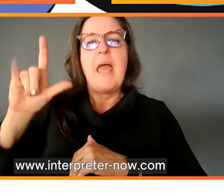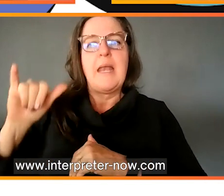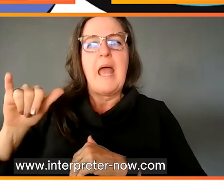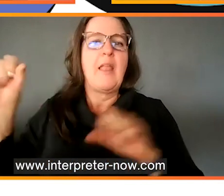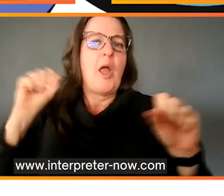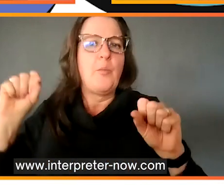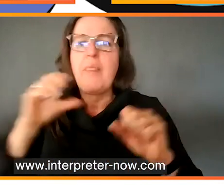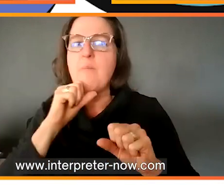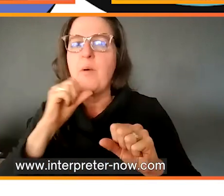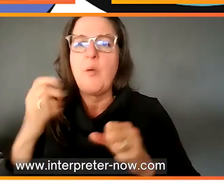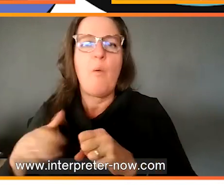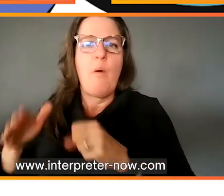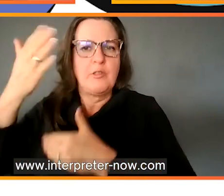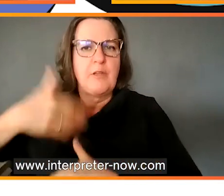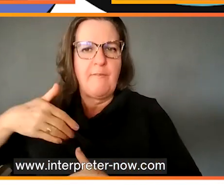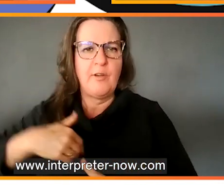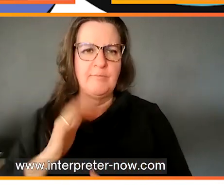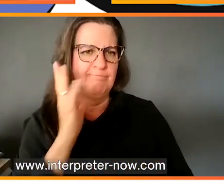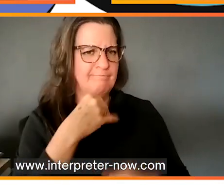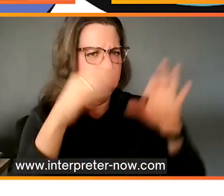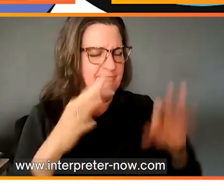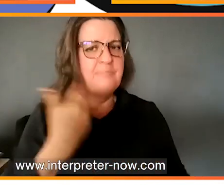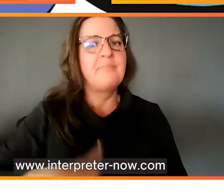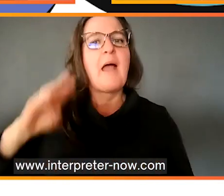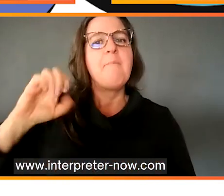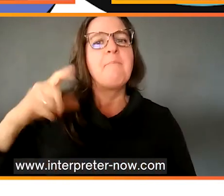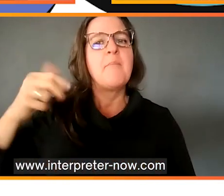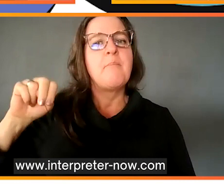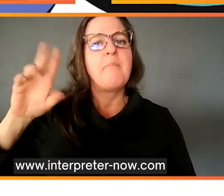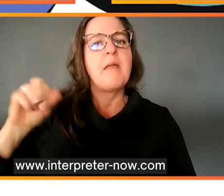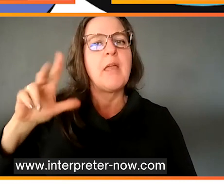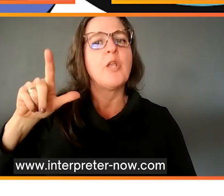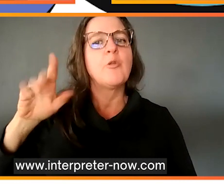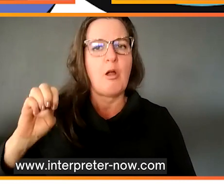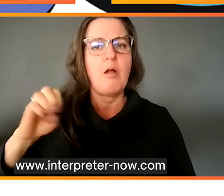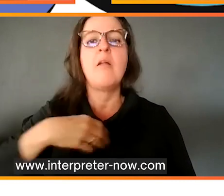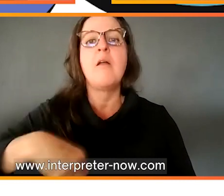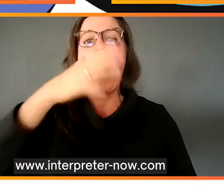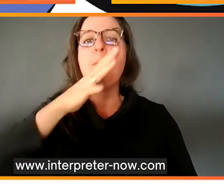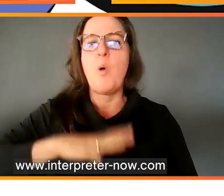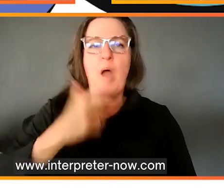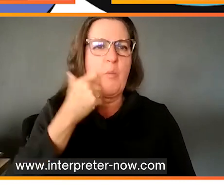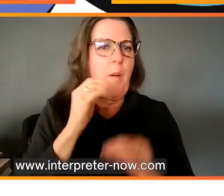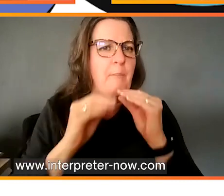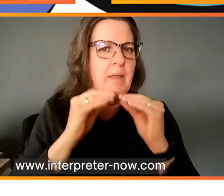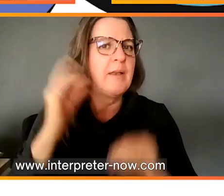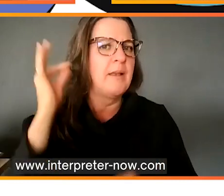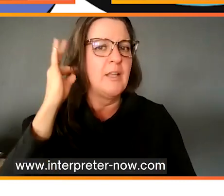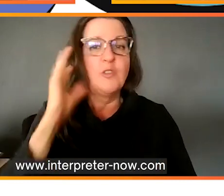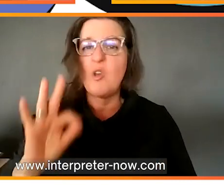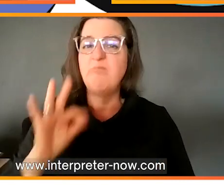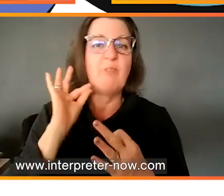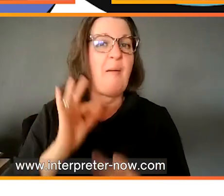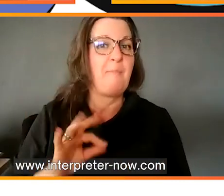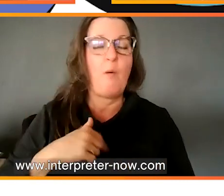Beautiful description. I'm Megan Carle. I'm a white woman. I just got my hair done yesterday, so it is on point. I